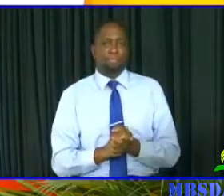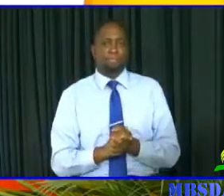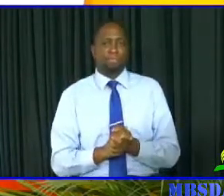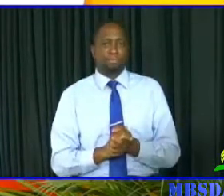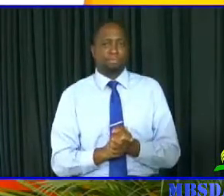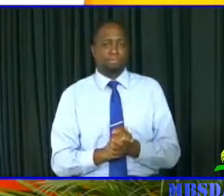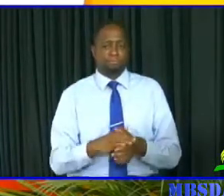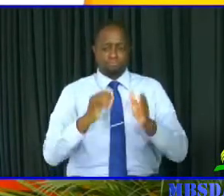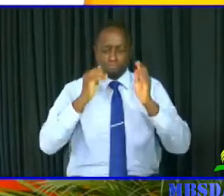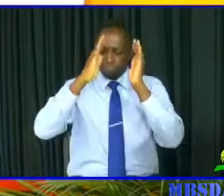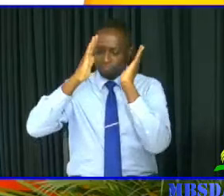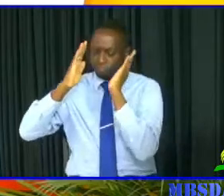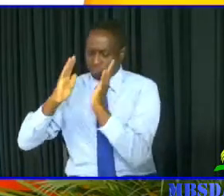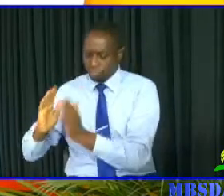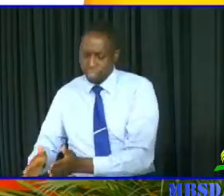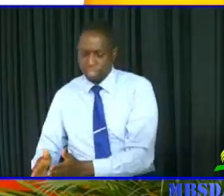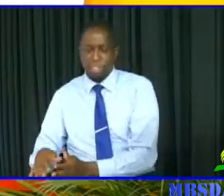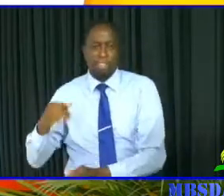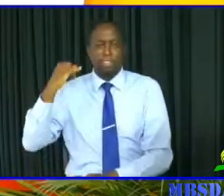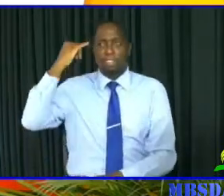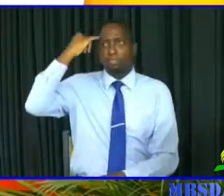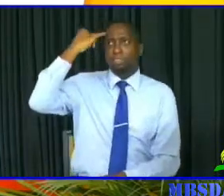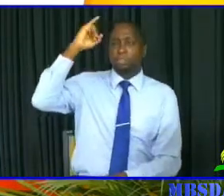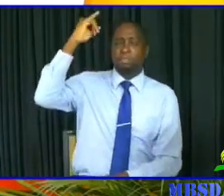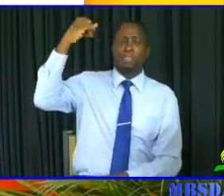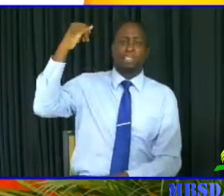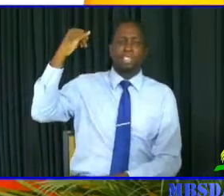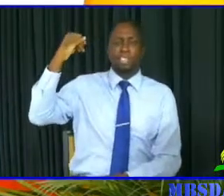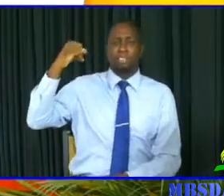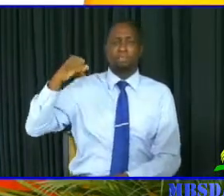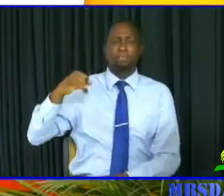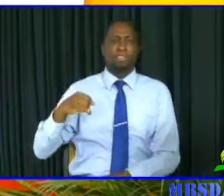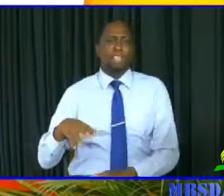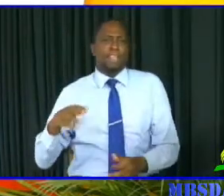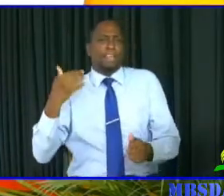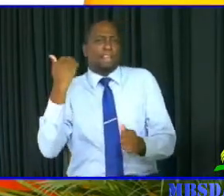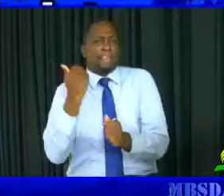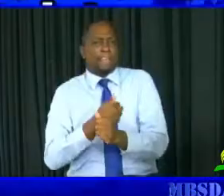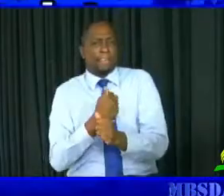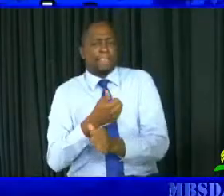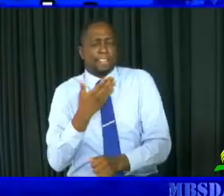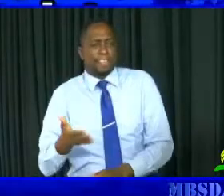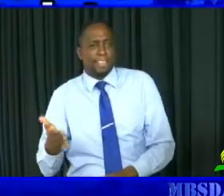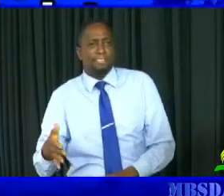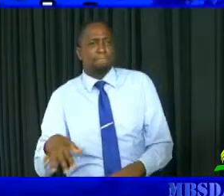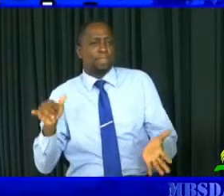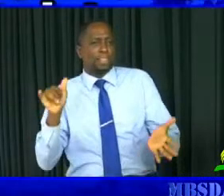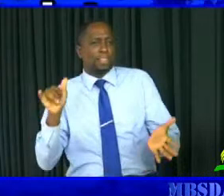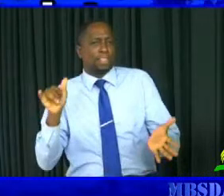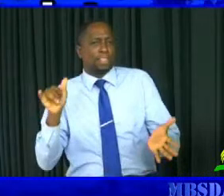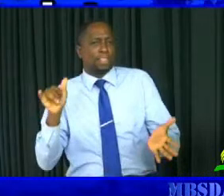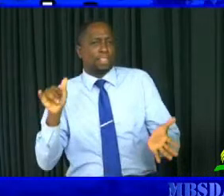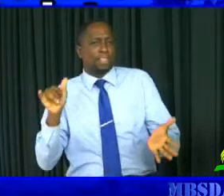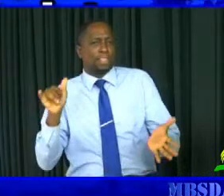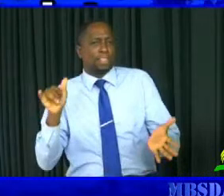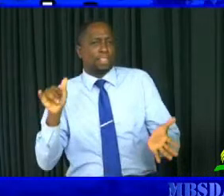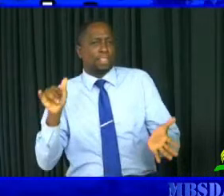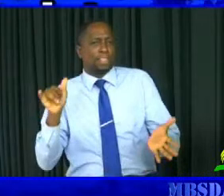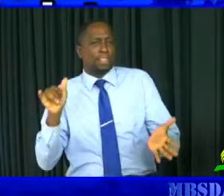Casting down imaginations and every high thing that exalted itself against the knowledge of God, and